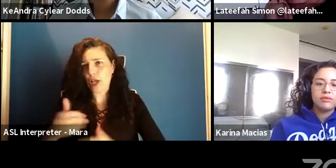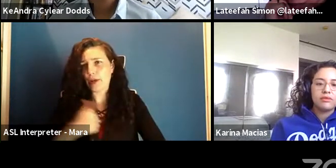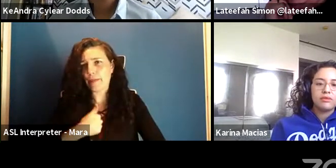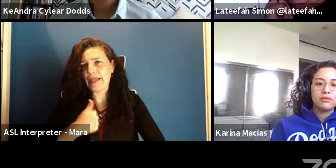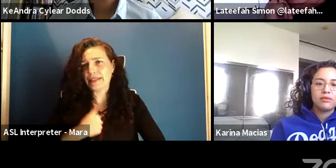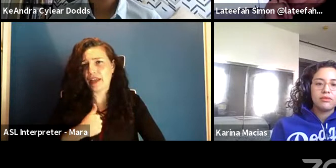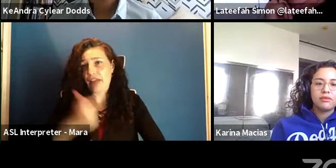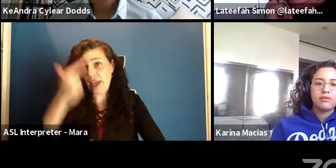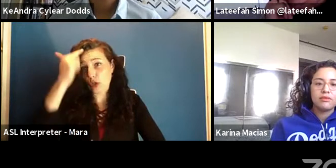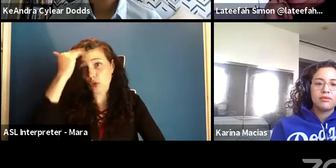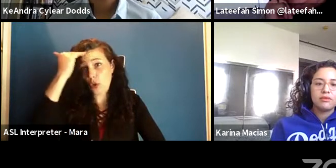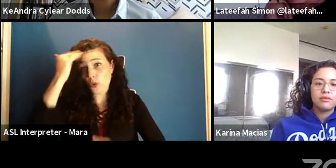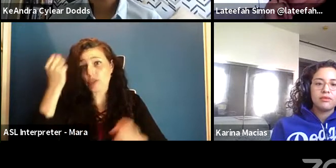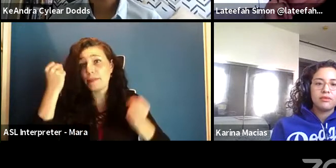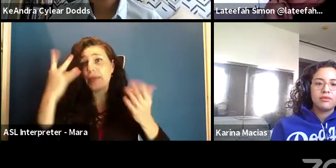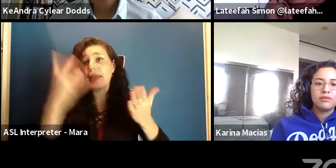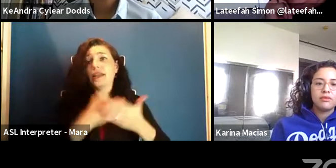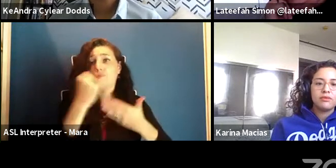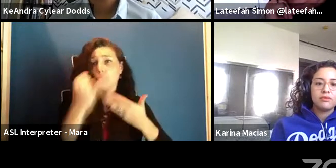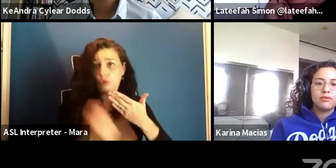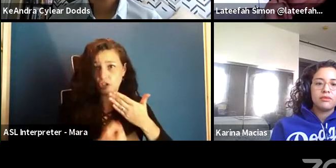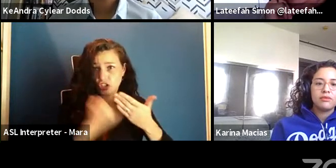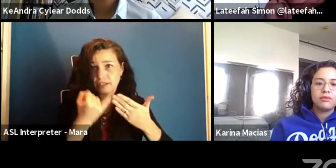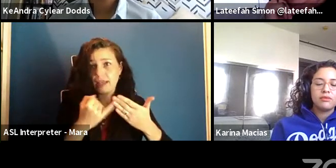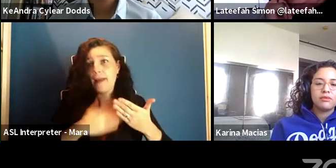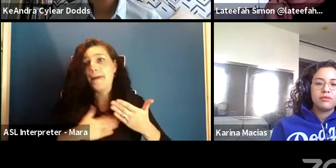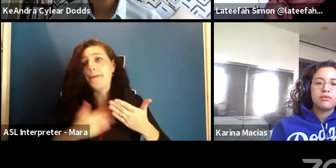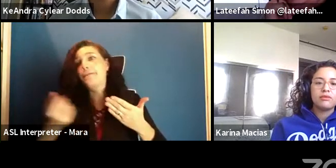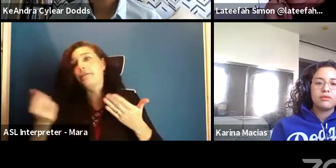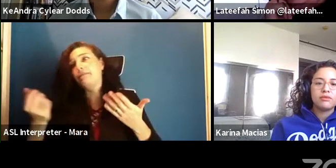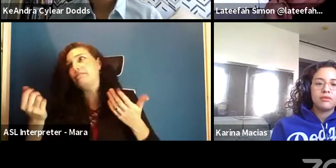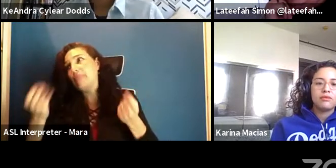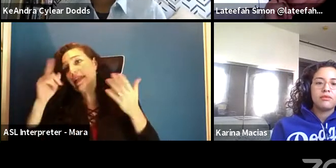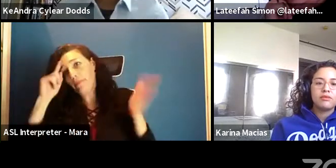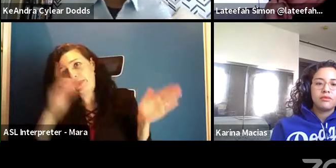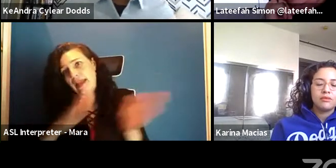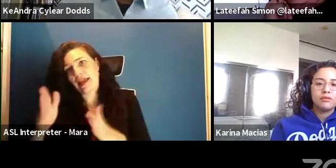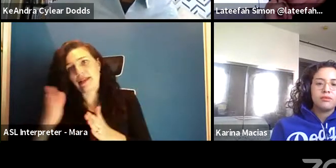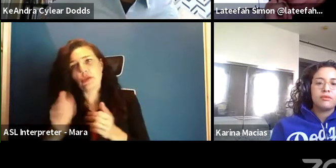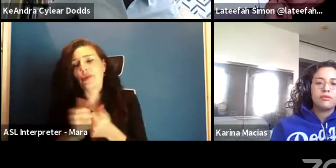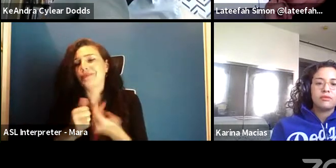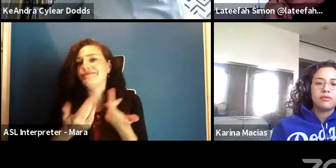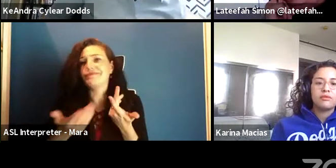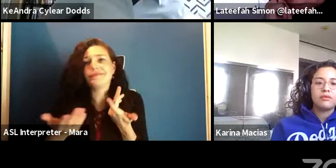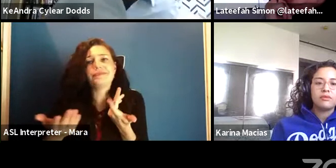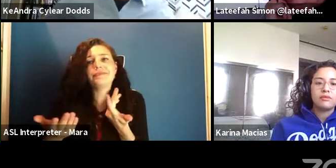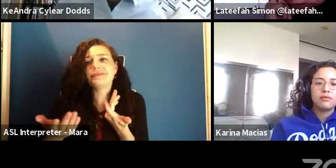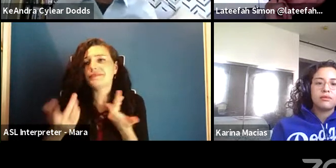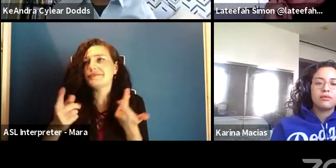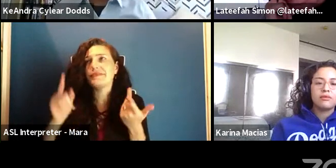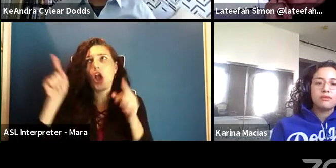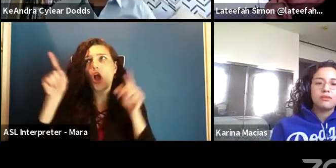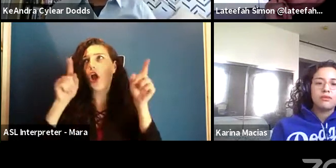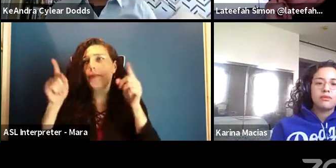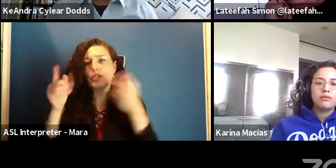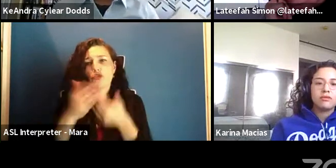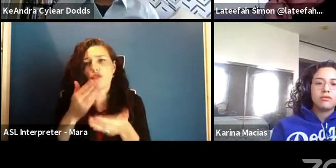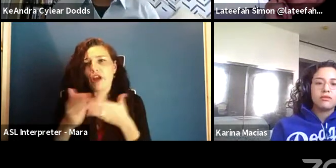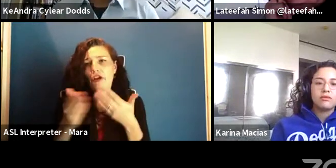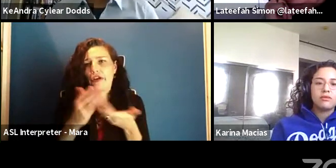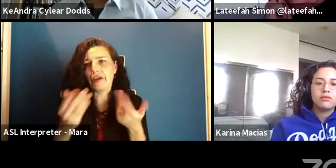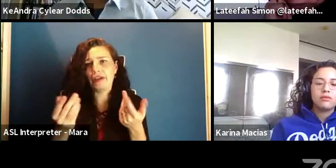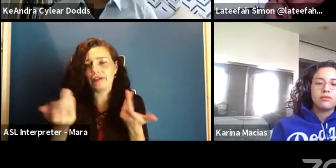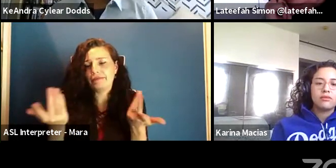projects and plans that have arbitrary processes, right? We know the objective is community engagement to make informed decisions, but